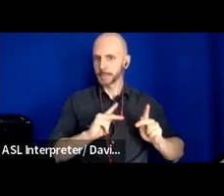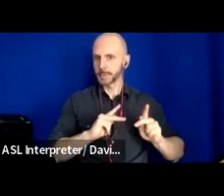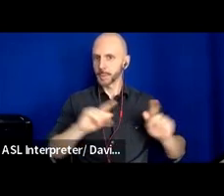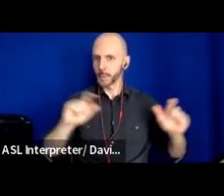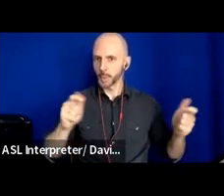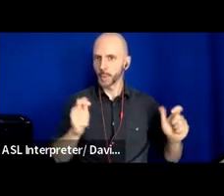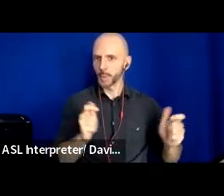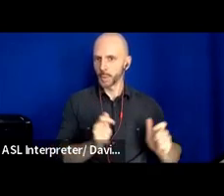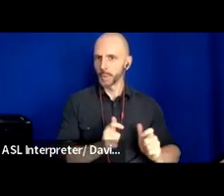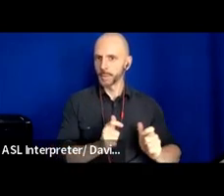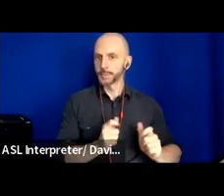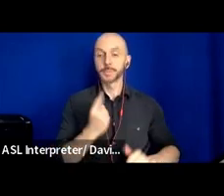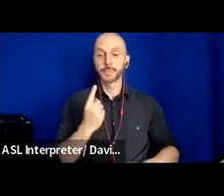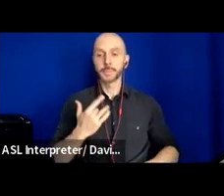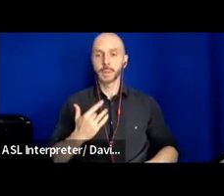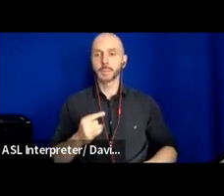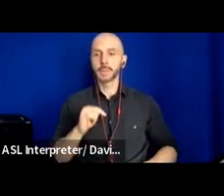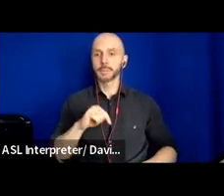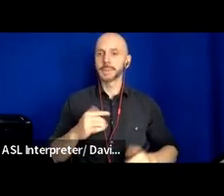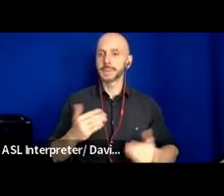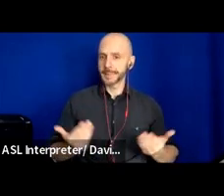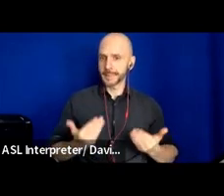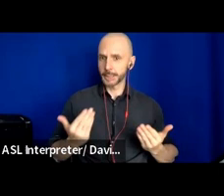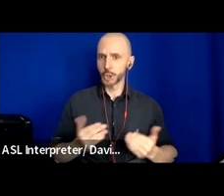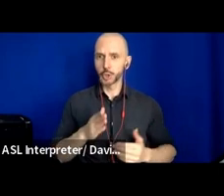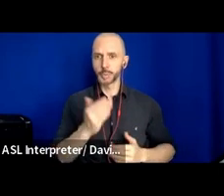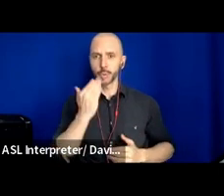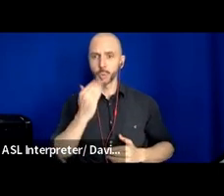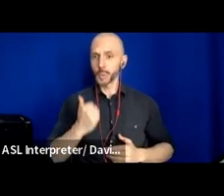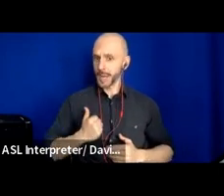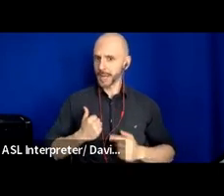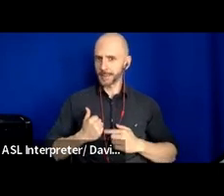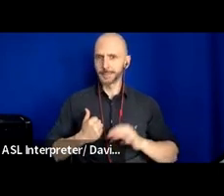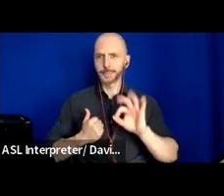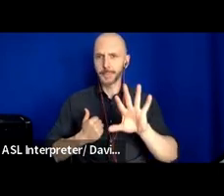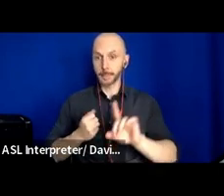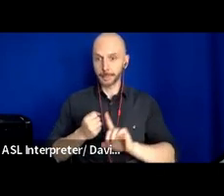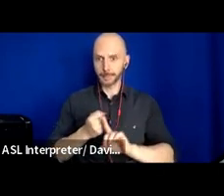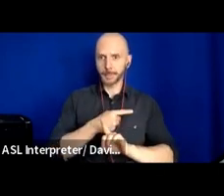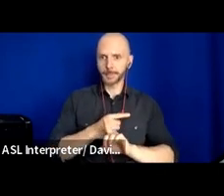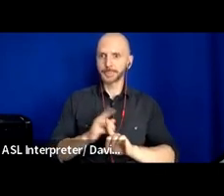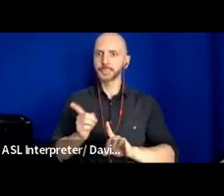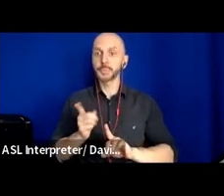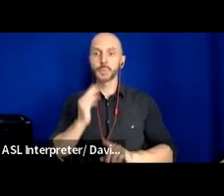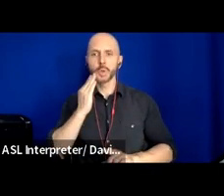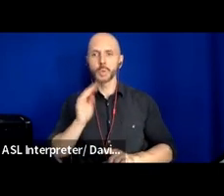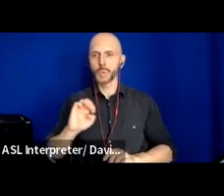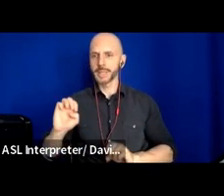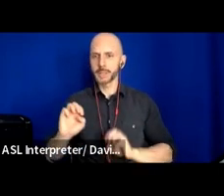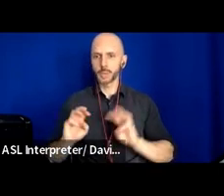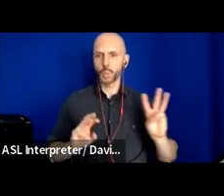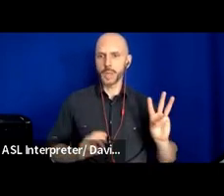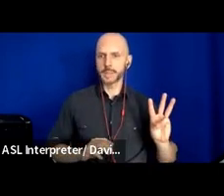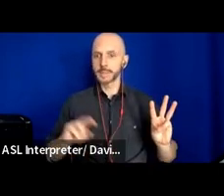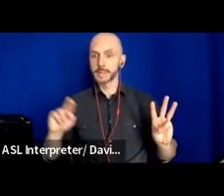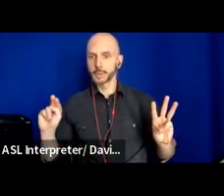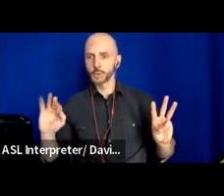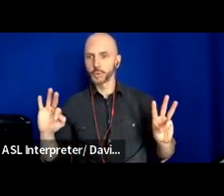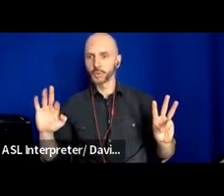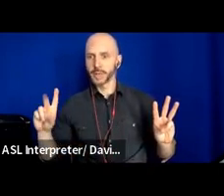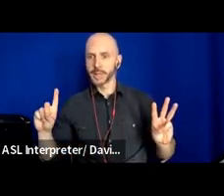country that there are jokes about, if you think about why we have Newfie jokes, right, that there's a history there of who larger populations